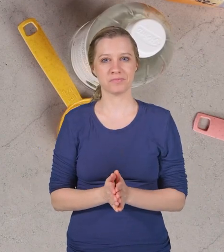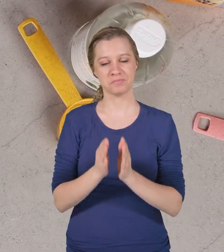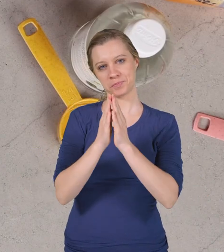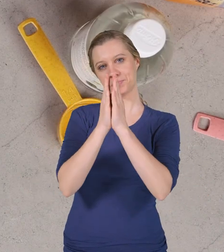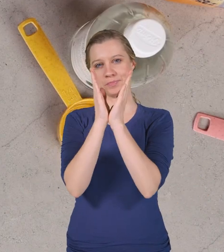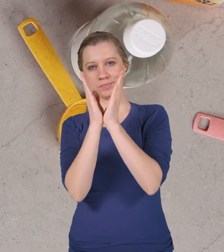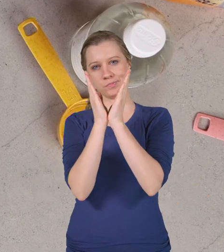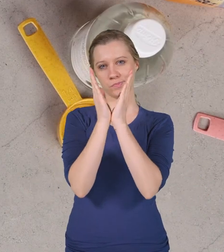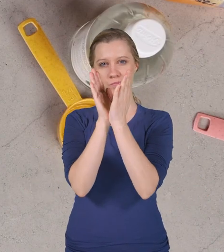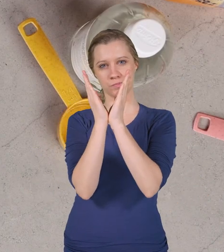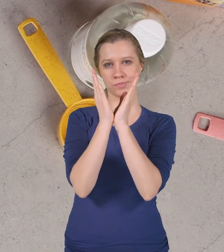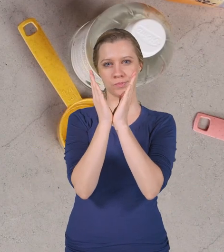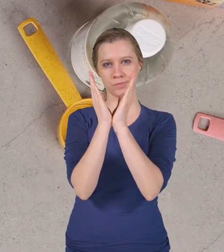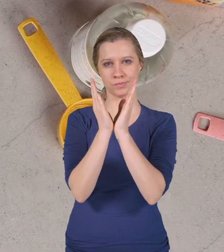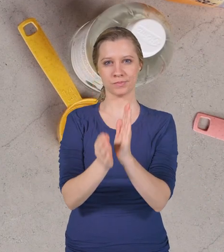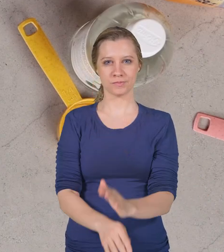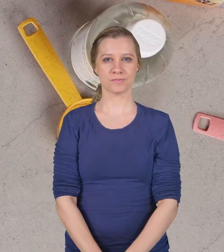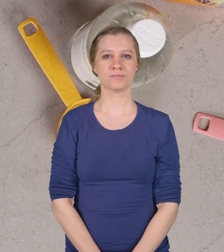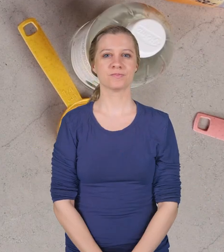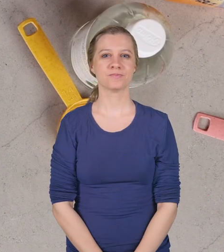this.